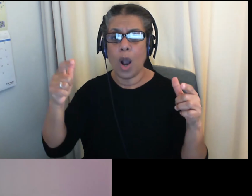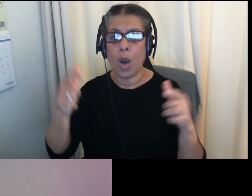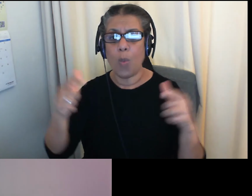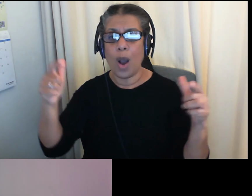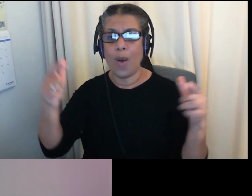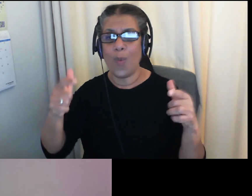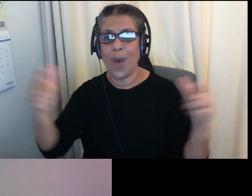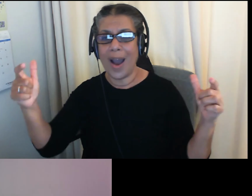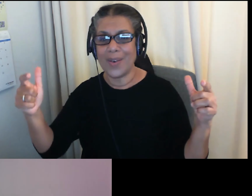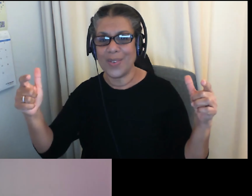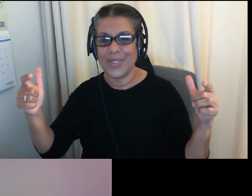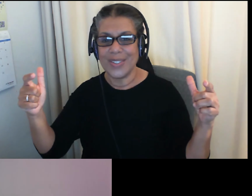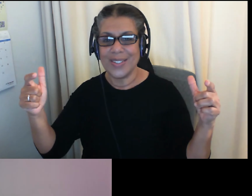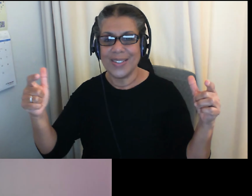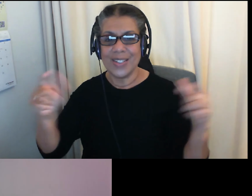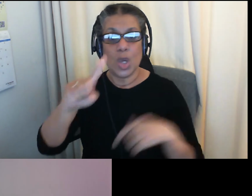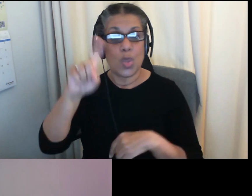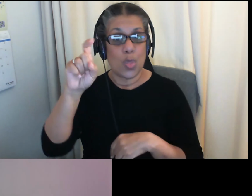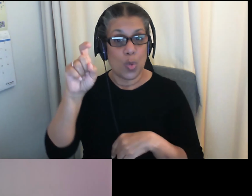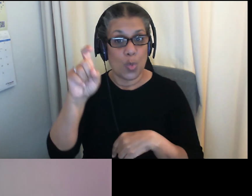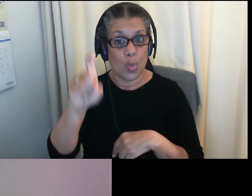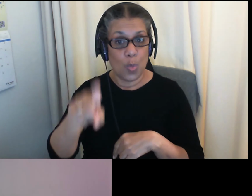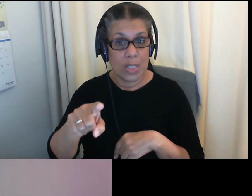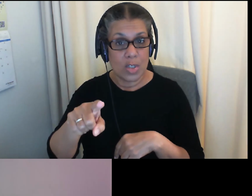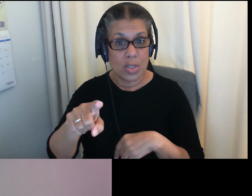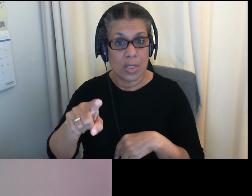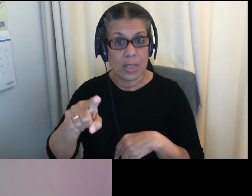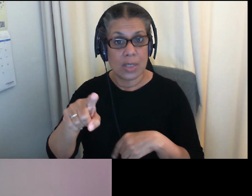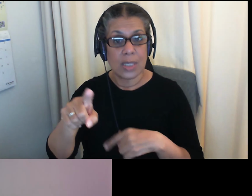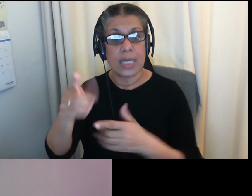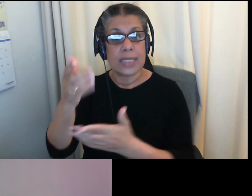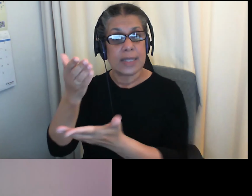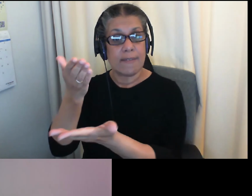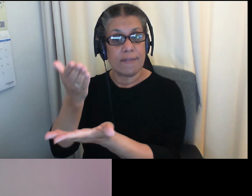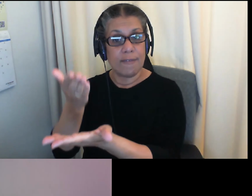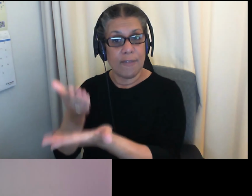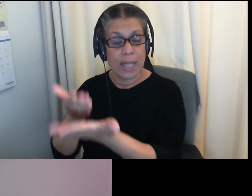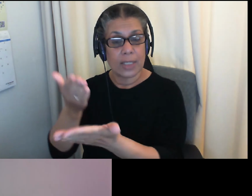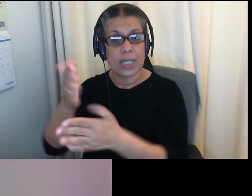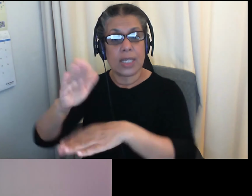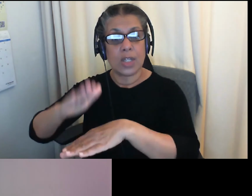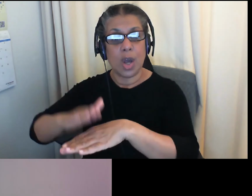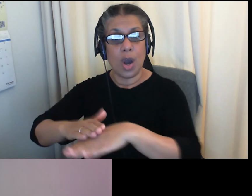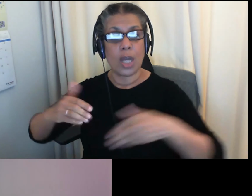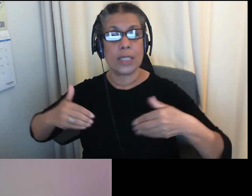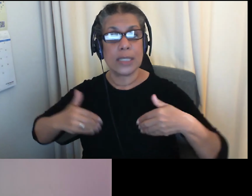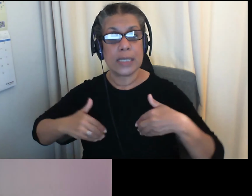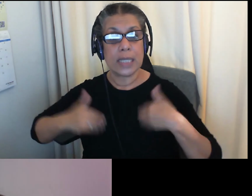it. The question was, is it validated on young adults, or would it be useful for young adults?